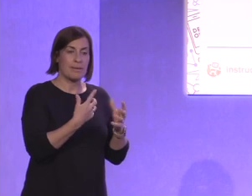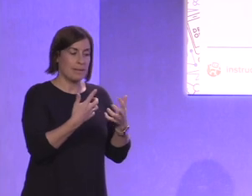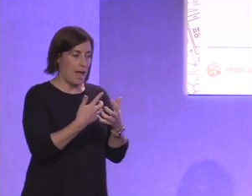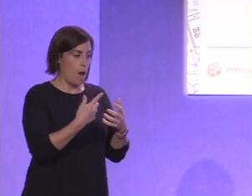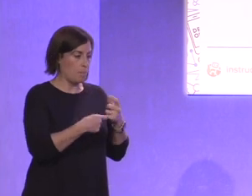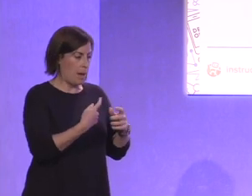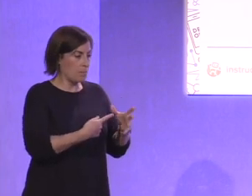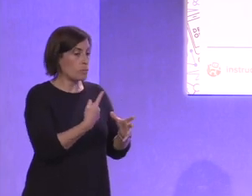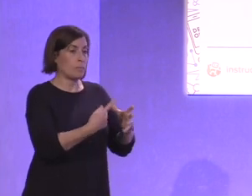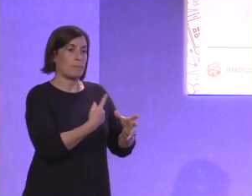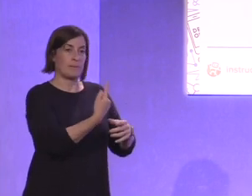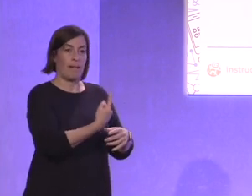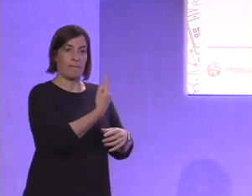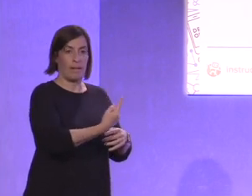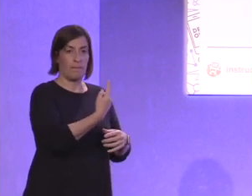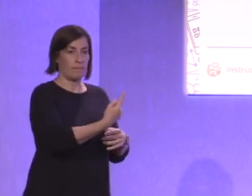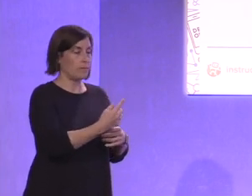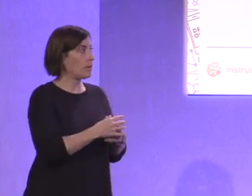load toil,